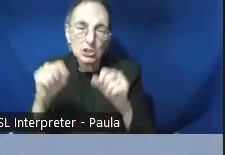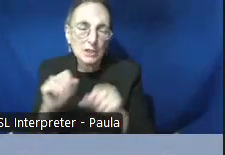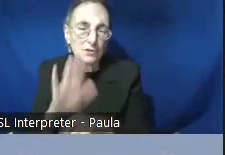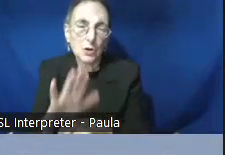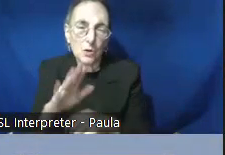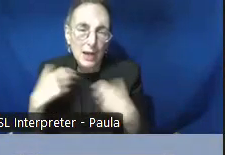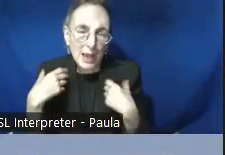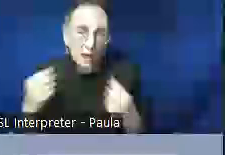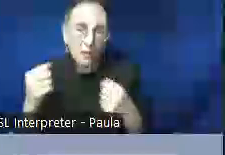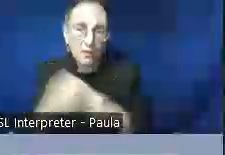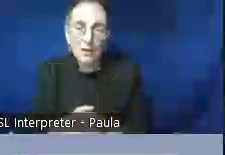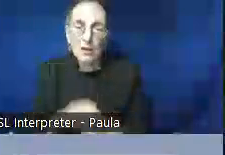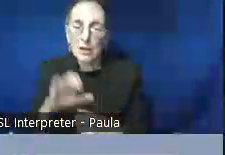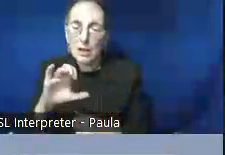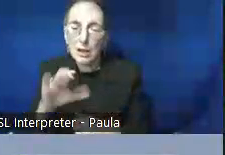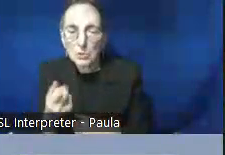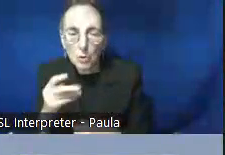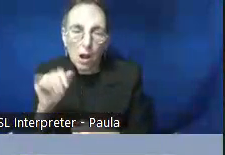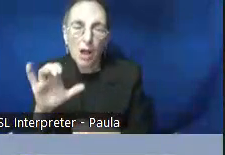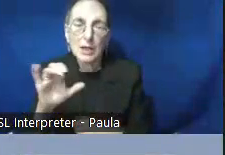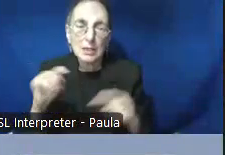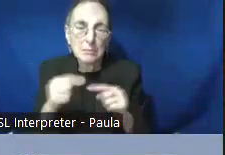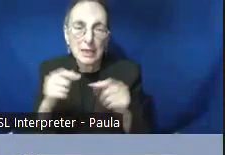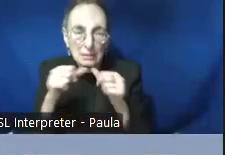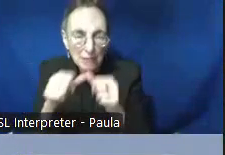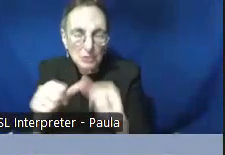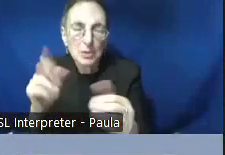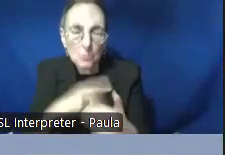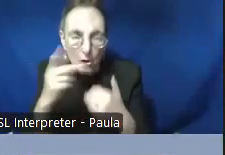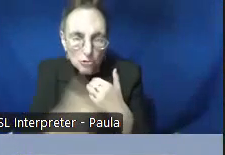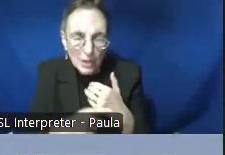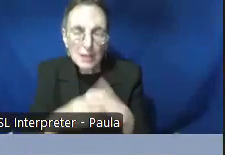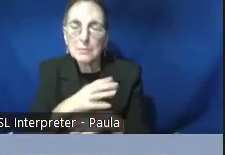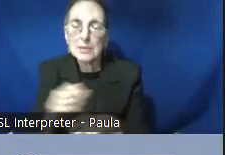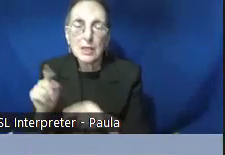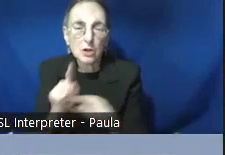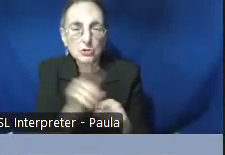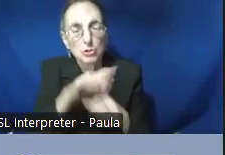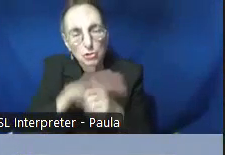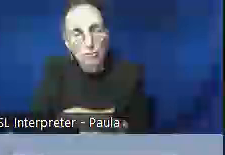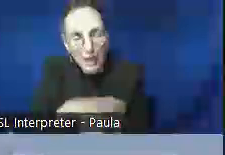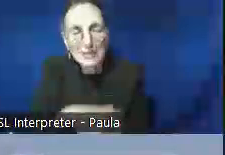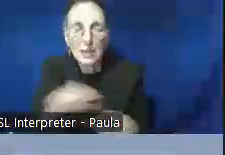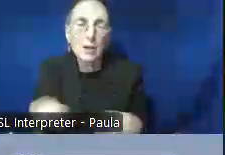program, bingo size, and then also stress busters for caregivers is